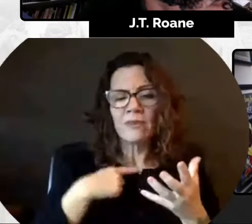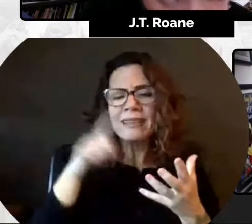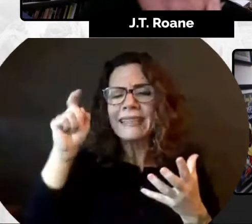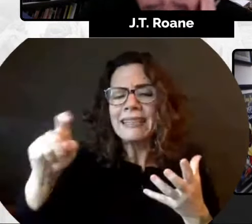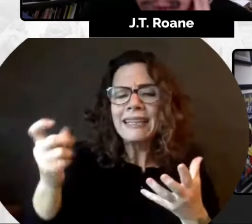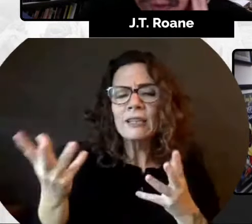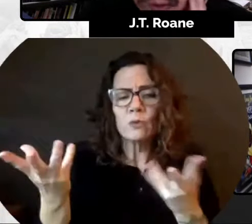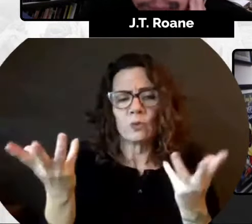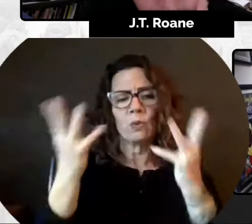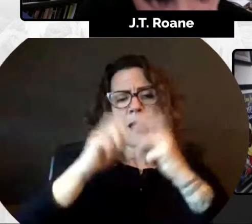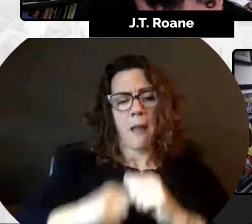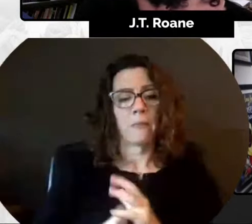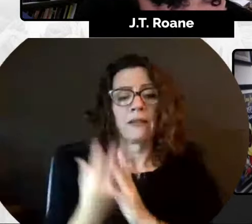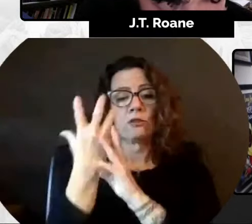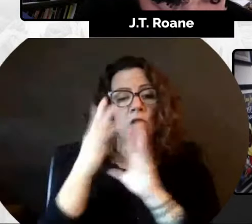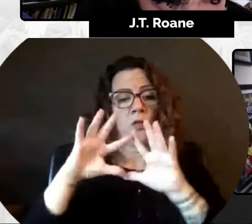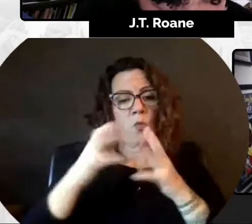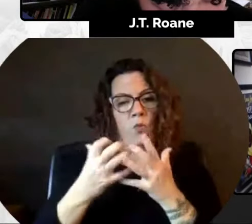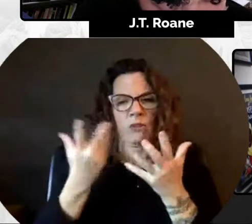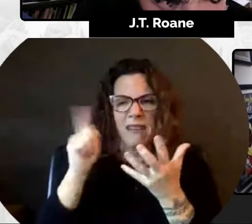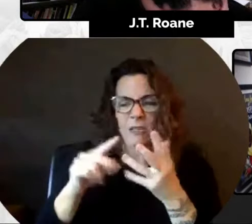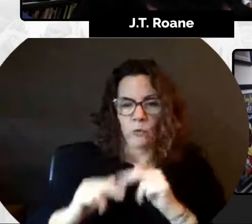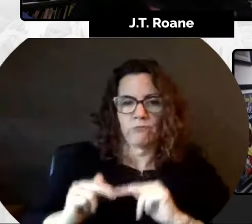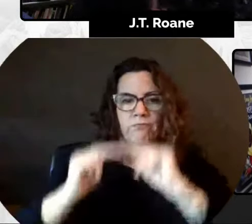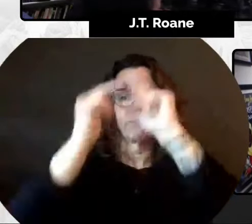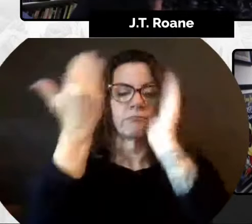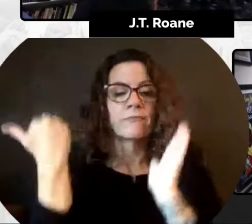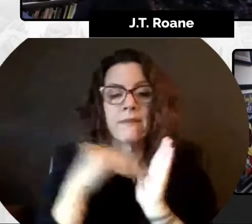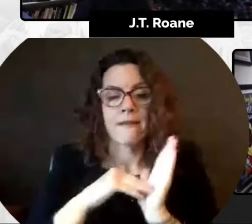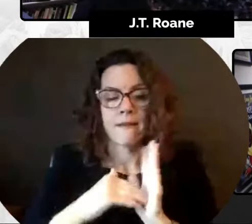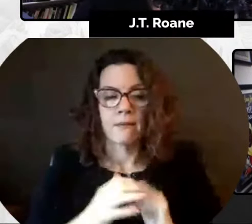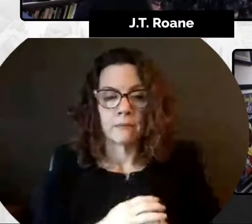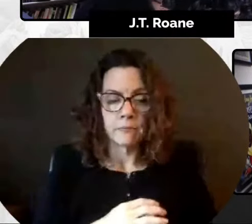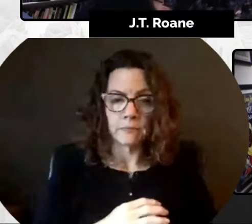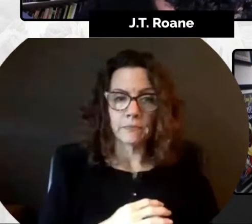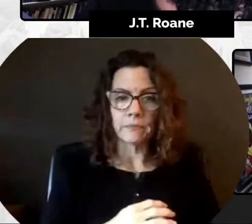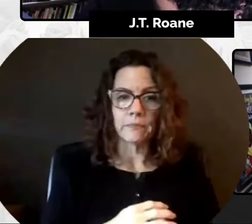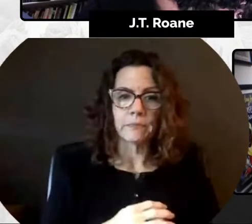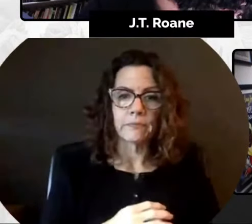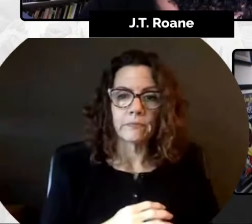So I also want to go ahead and say that is a really good analogy,